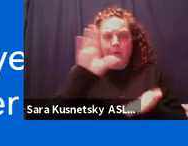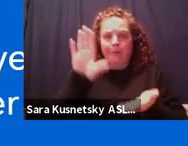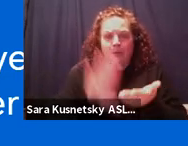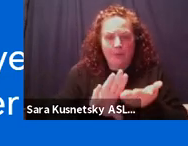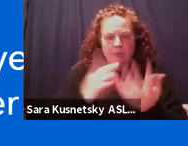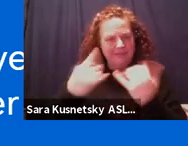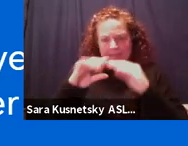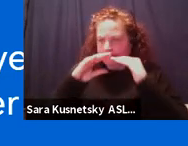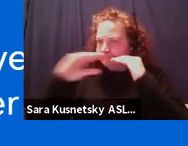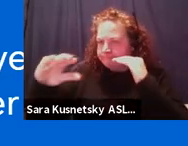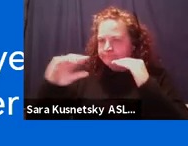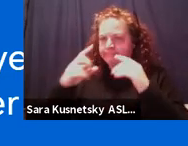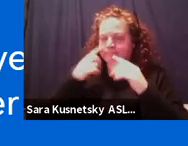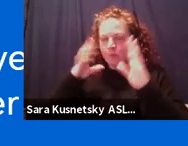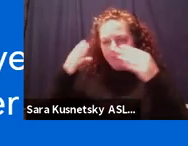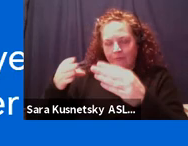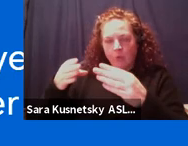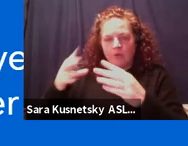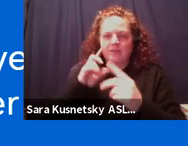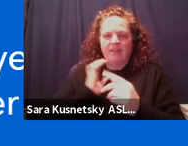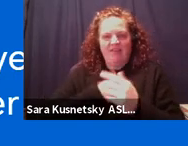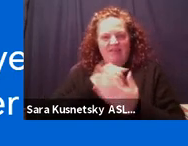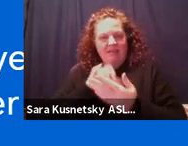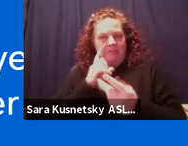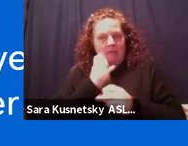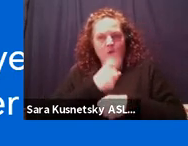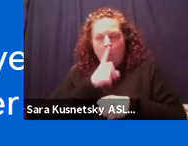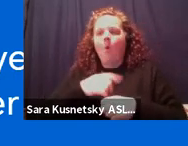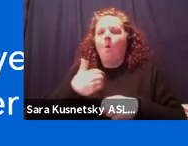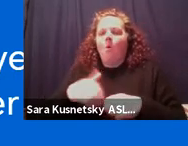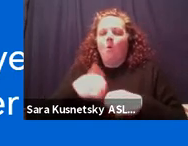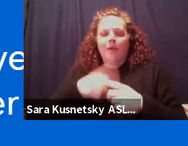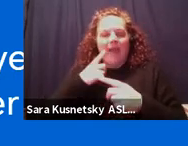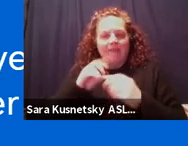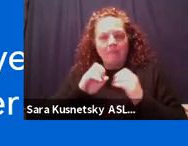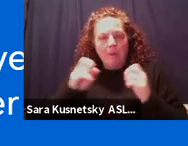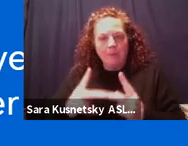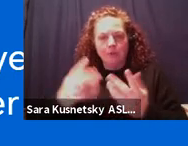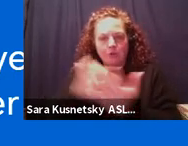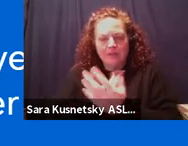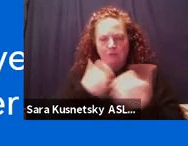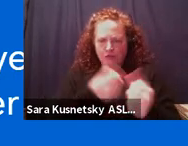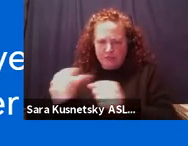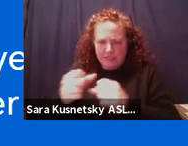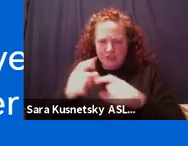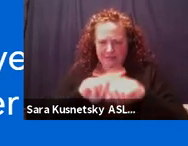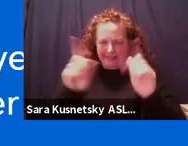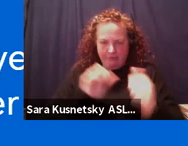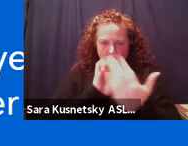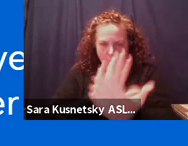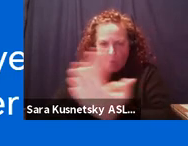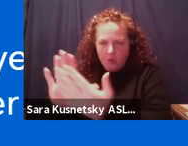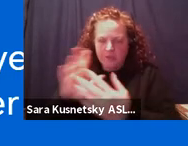investments allows us the opportunity to have this conversation about the strategic resources differently. And we're committed to